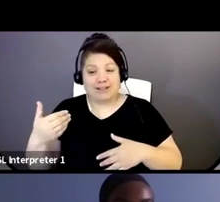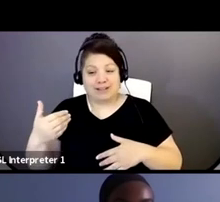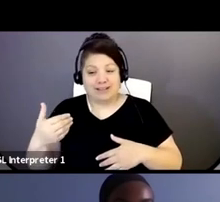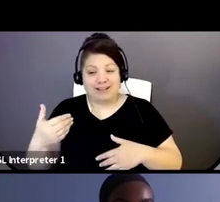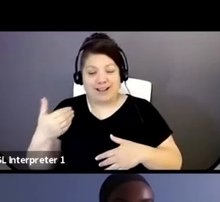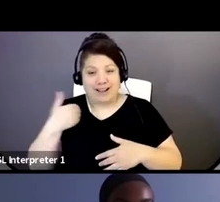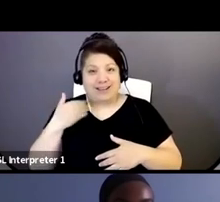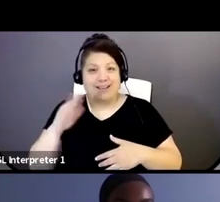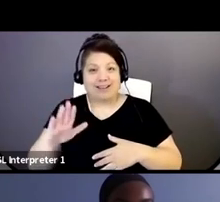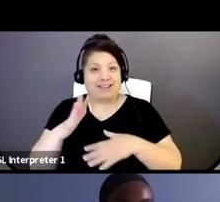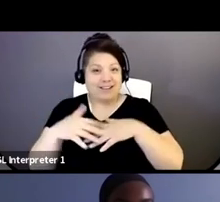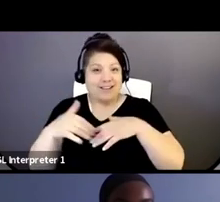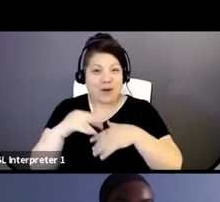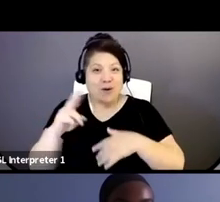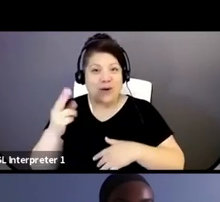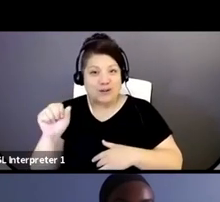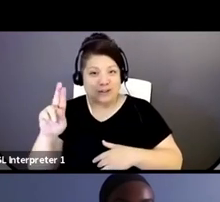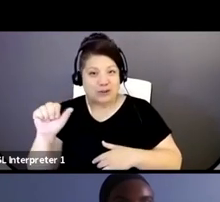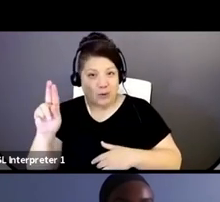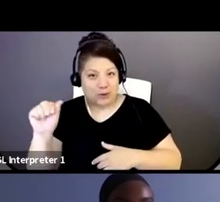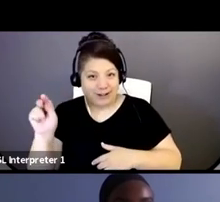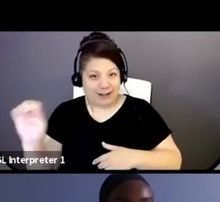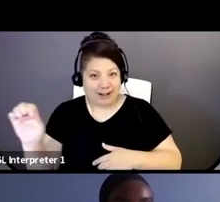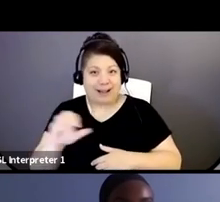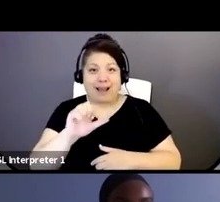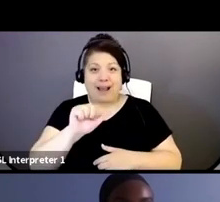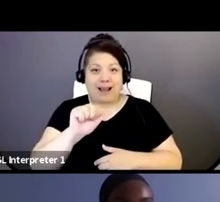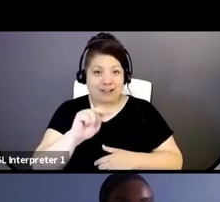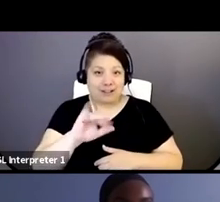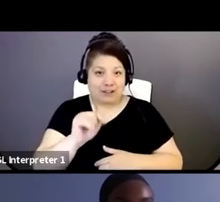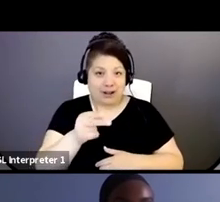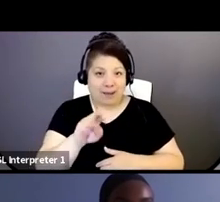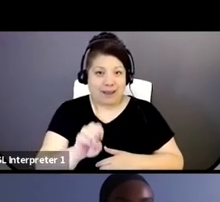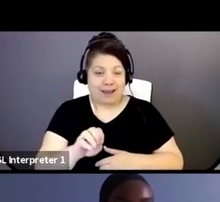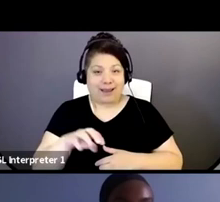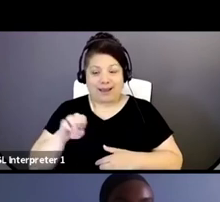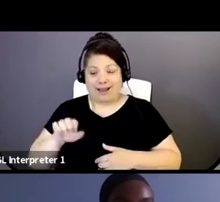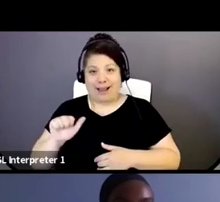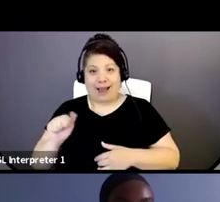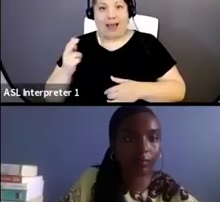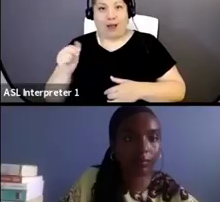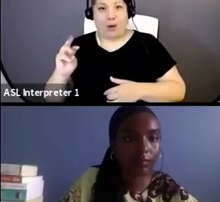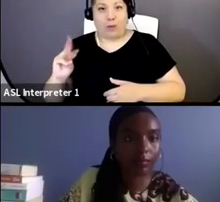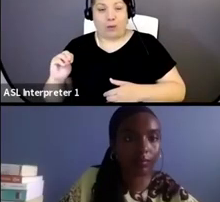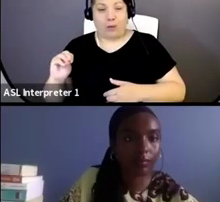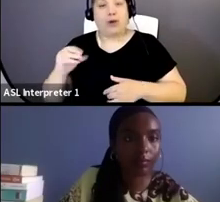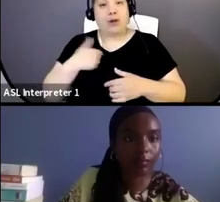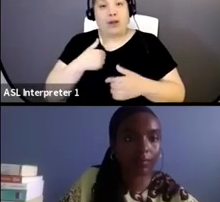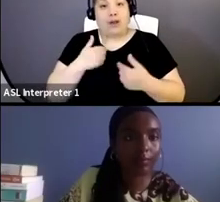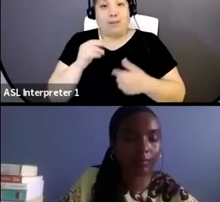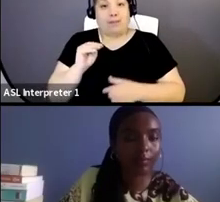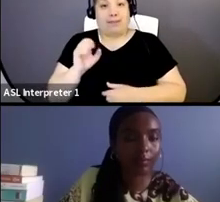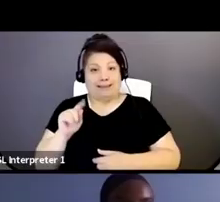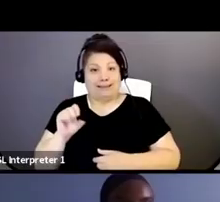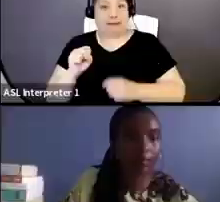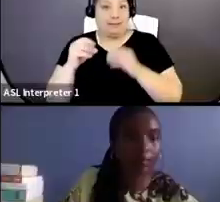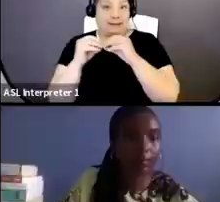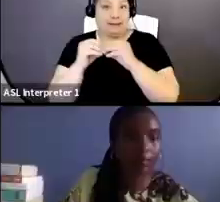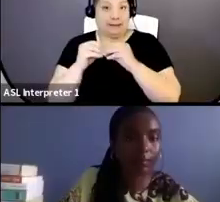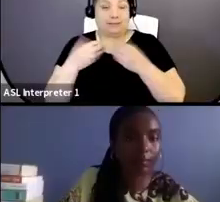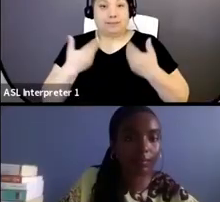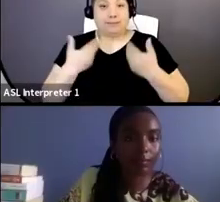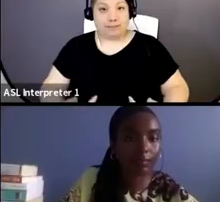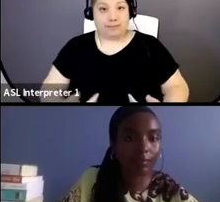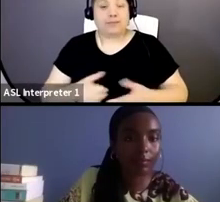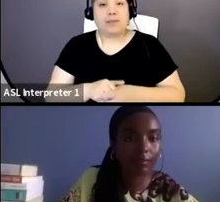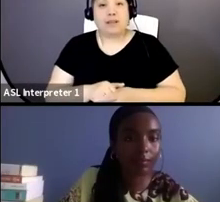some Haudenosaunee and some Anishinaabe, and I'm Métis from Alberta. We're